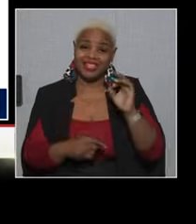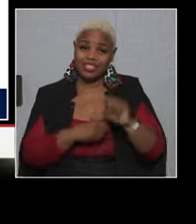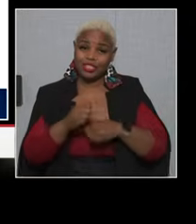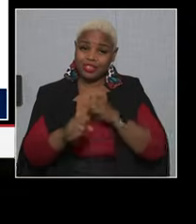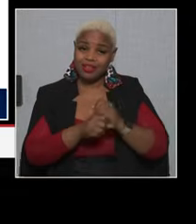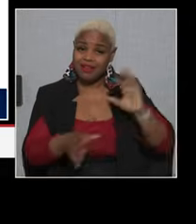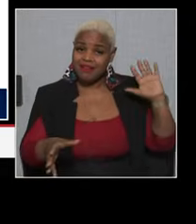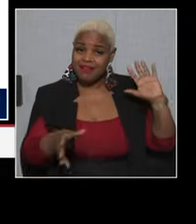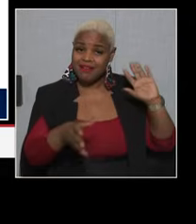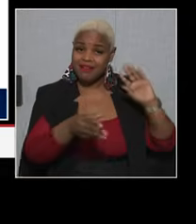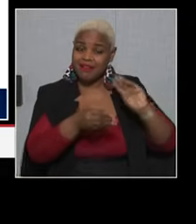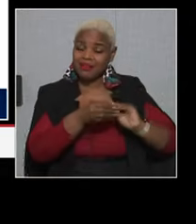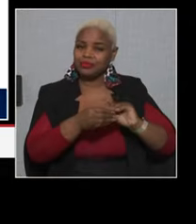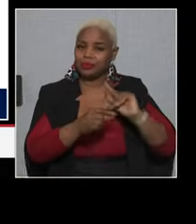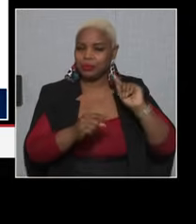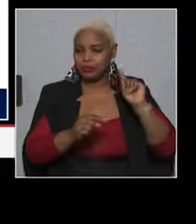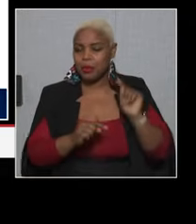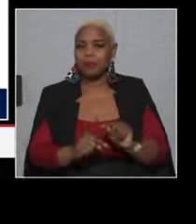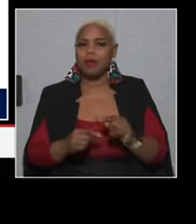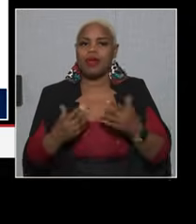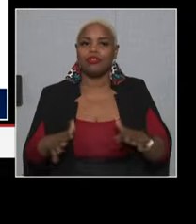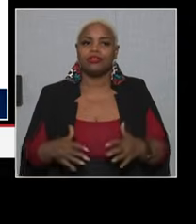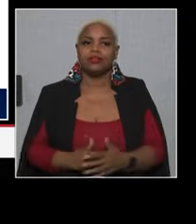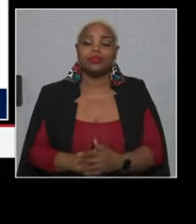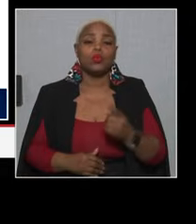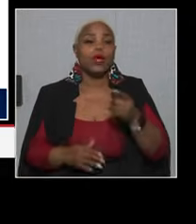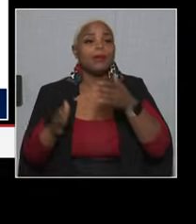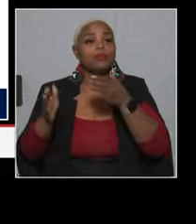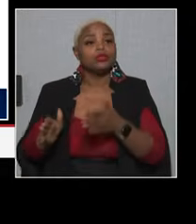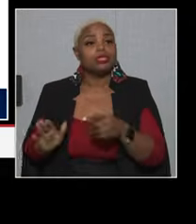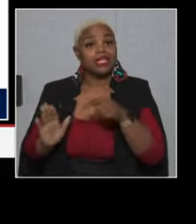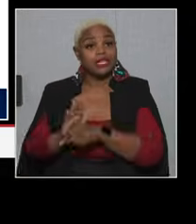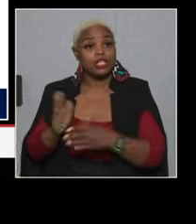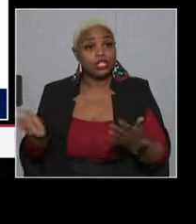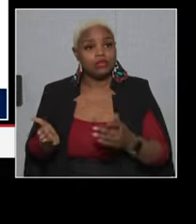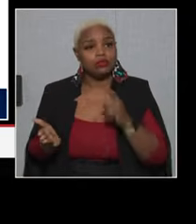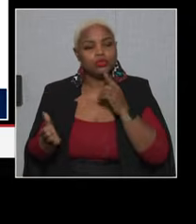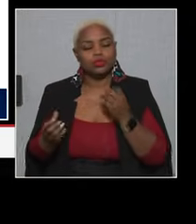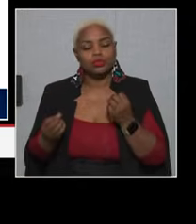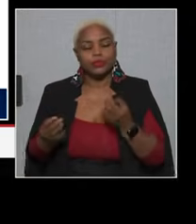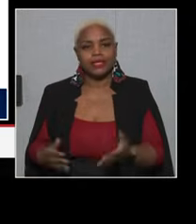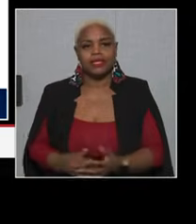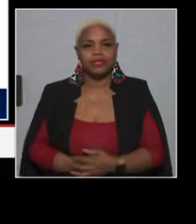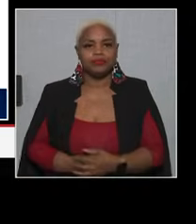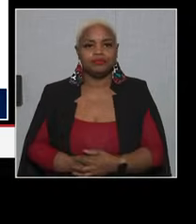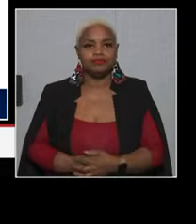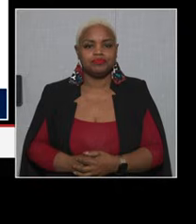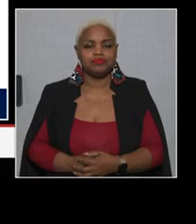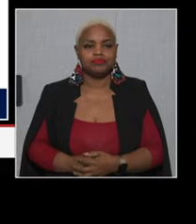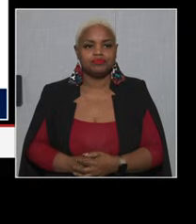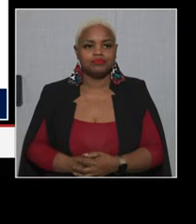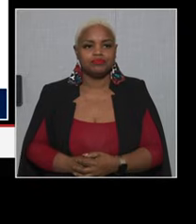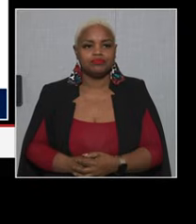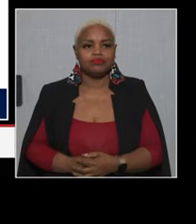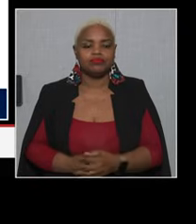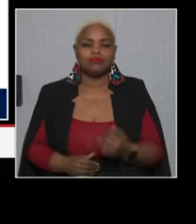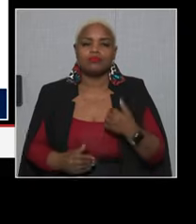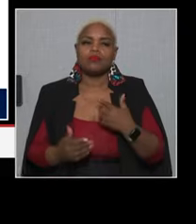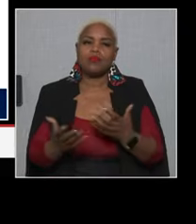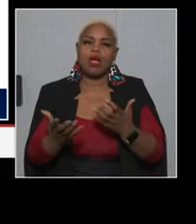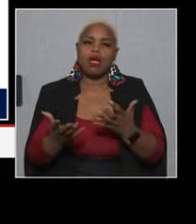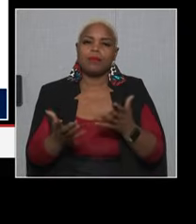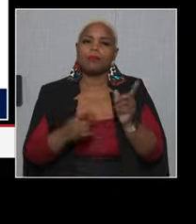that one person killed in our city is too many, and I want to take a moment to extend, of course, my condolences to those families who have lost their